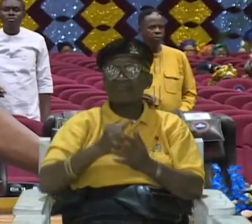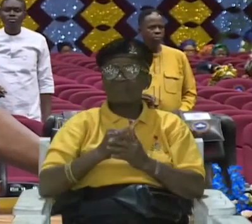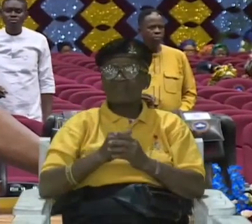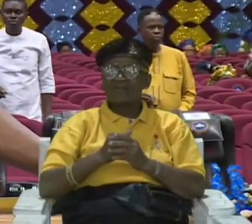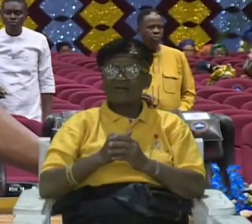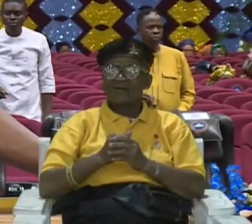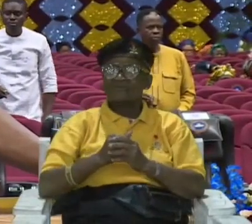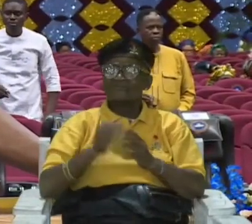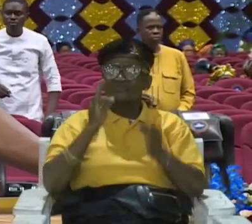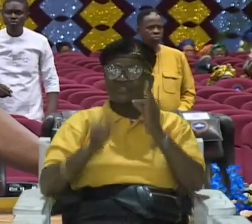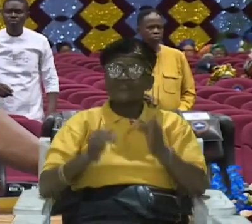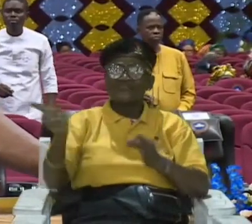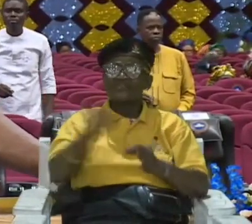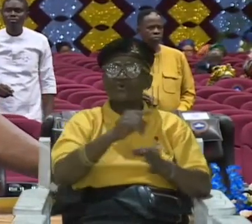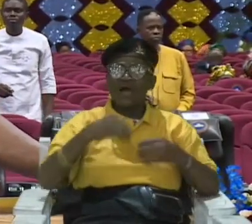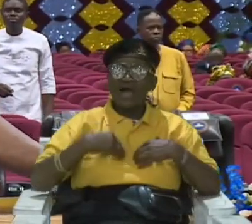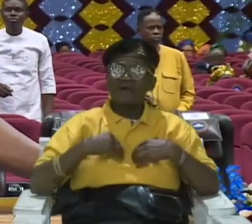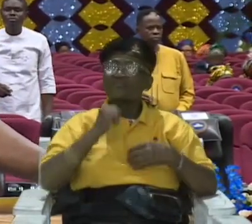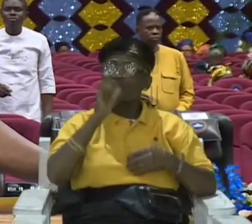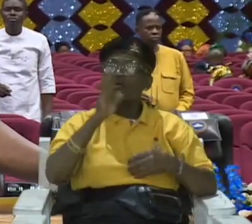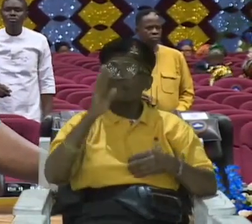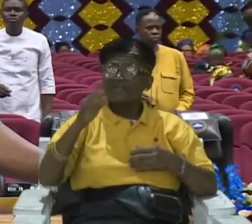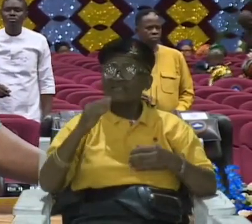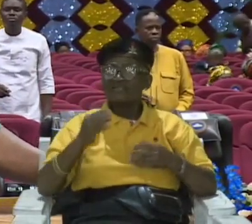If you have not been served bread,